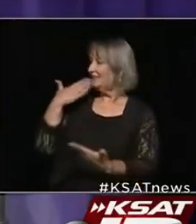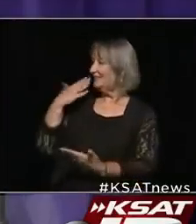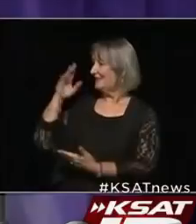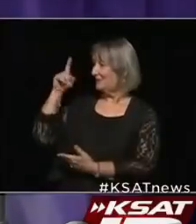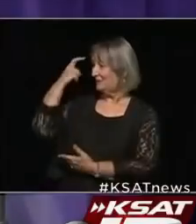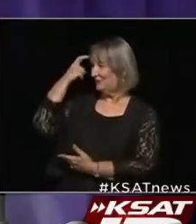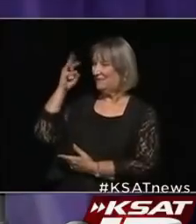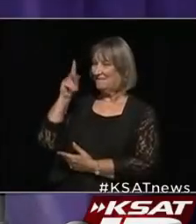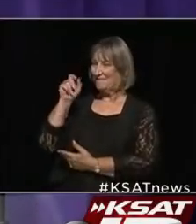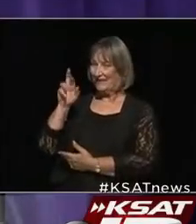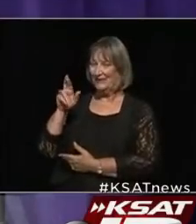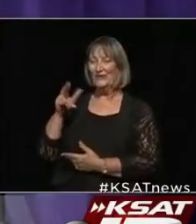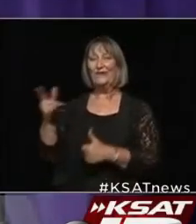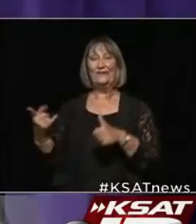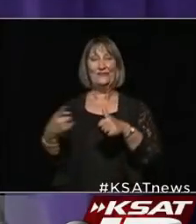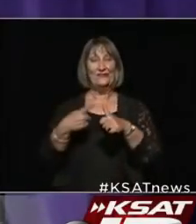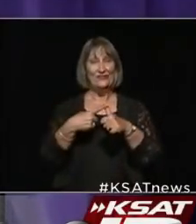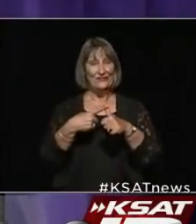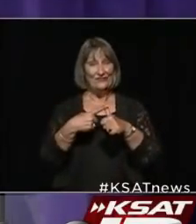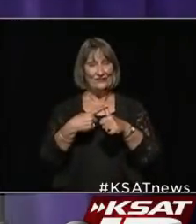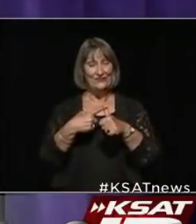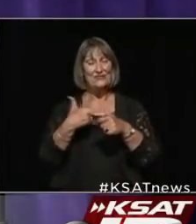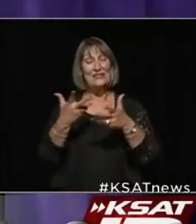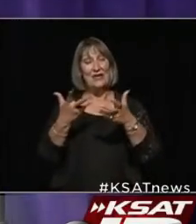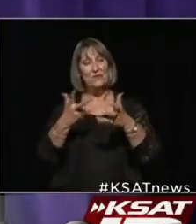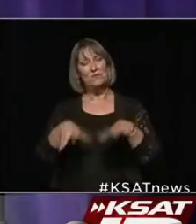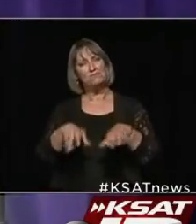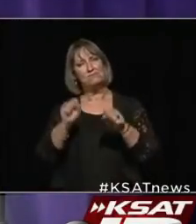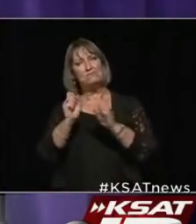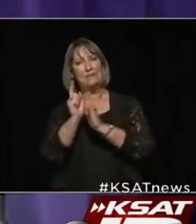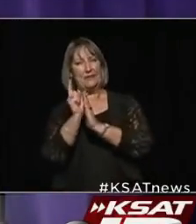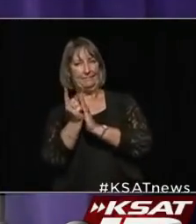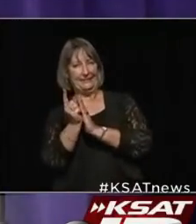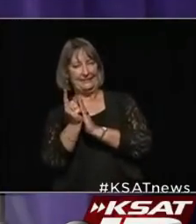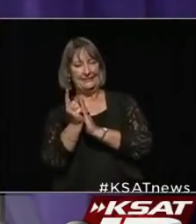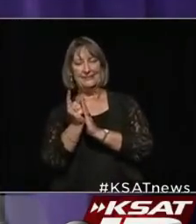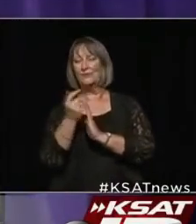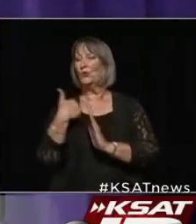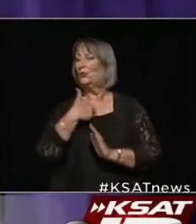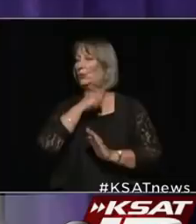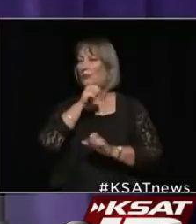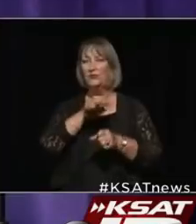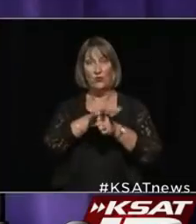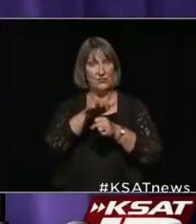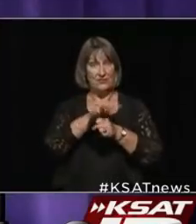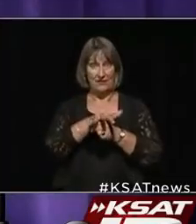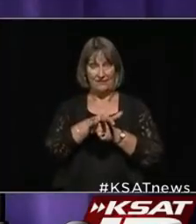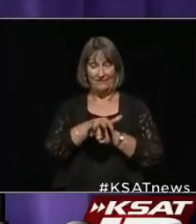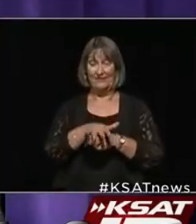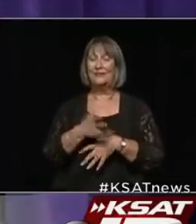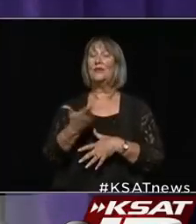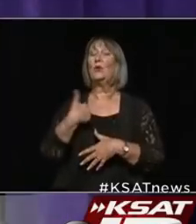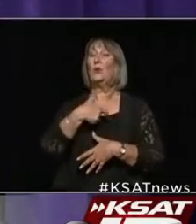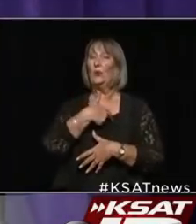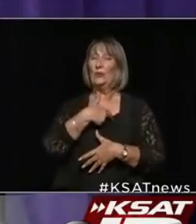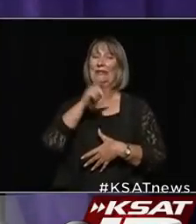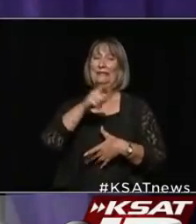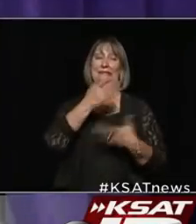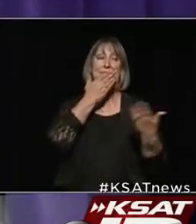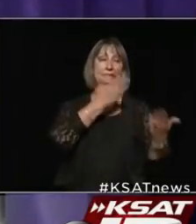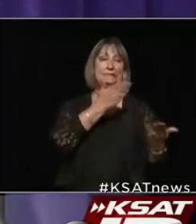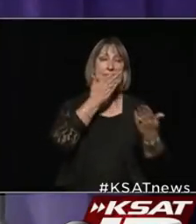I just wanted to take a minute, first of all, to do something we can't do enough of, and that's thank our frontline health care workers.